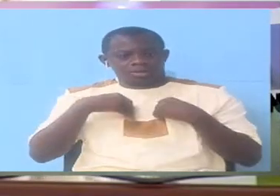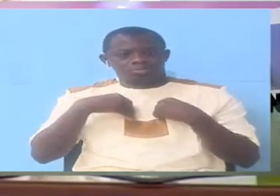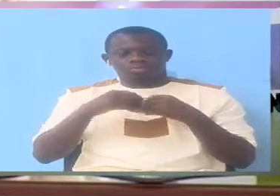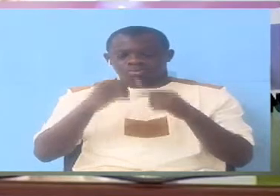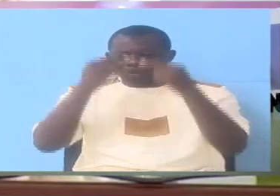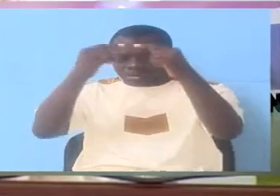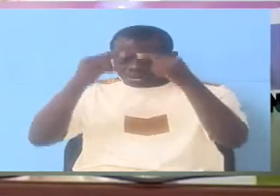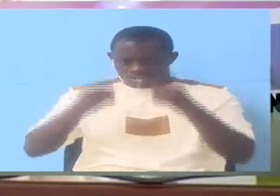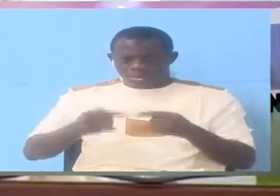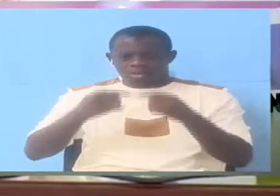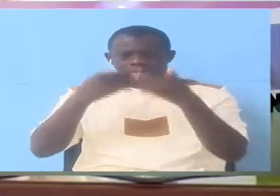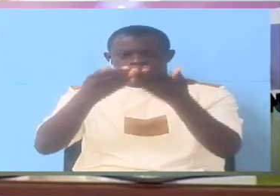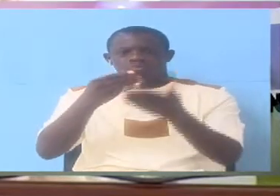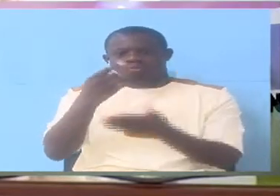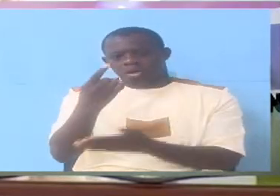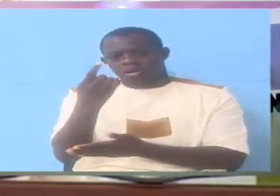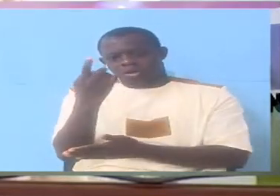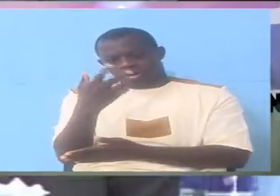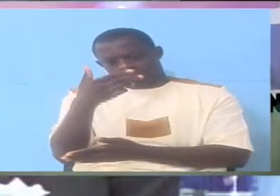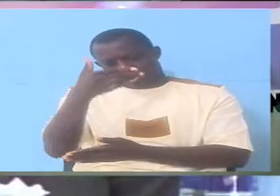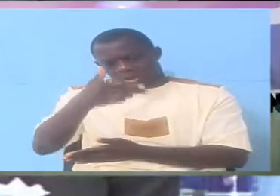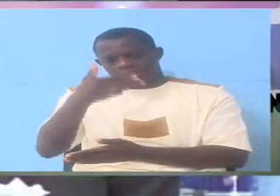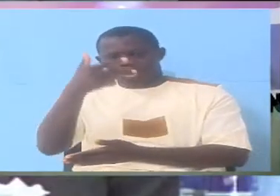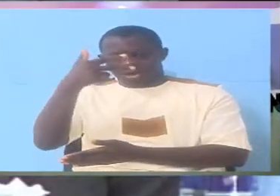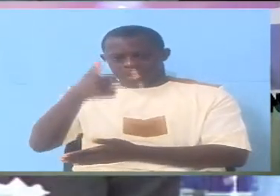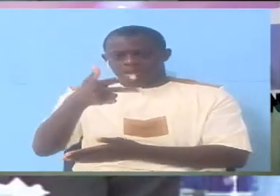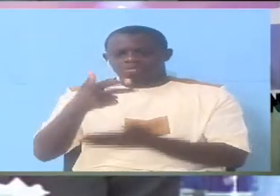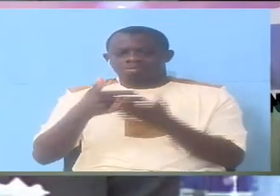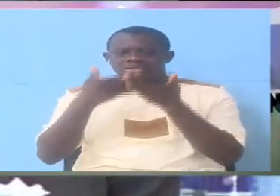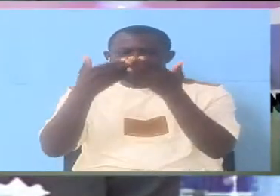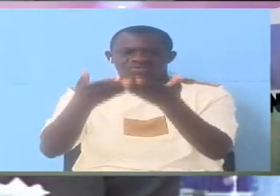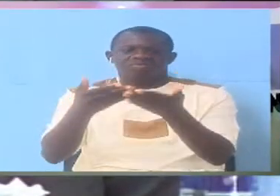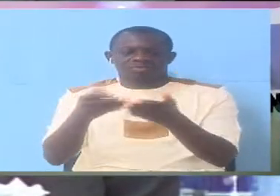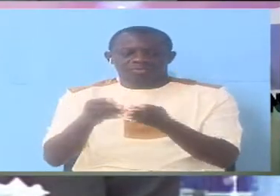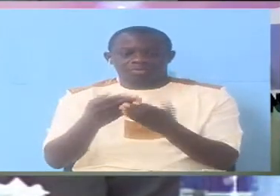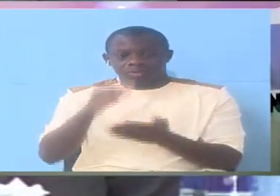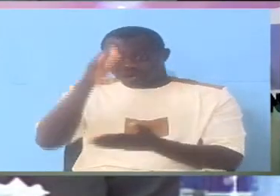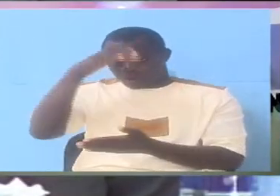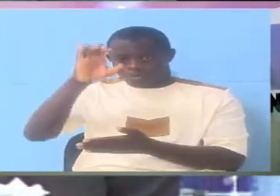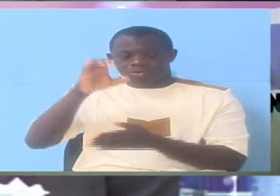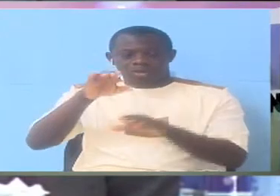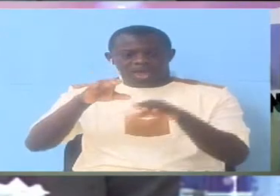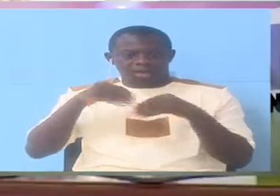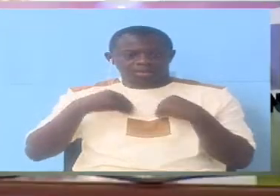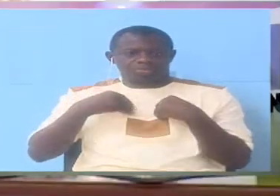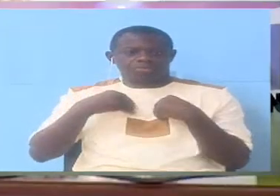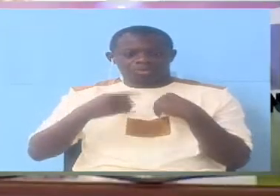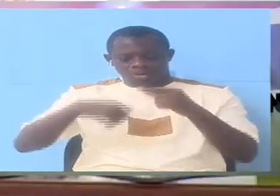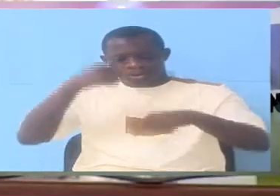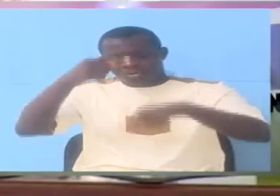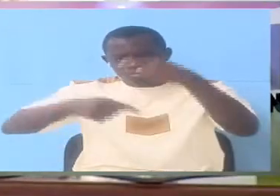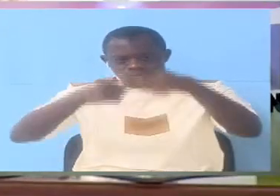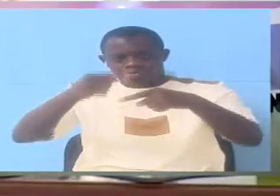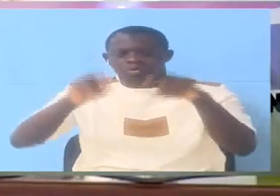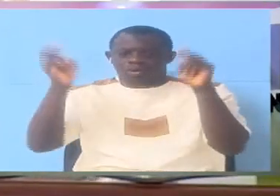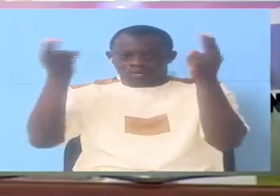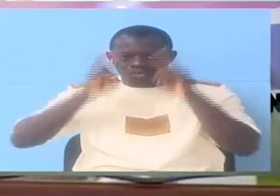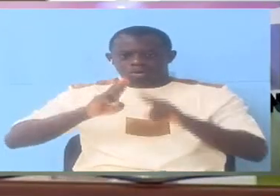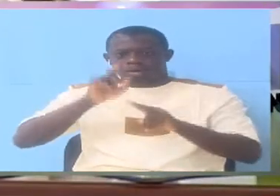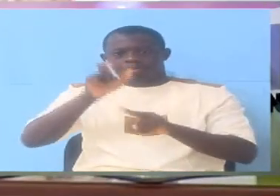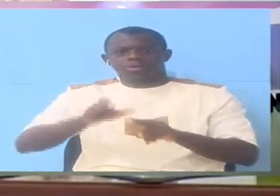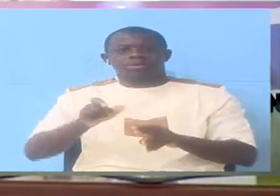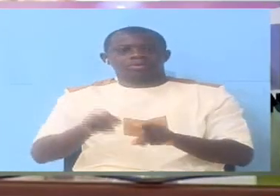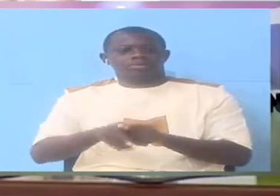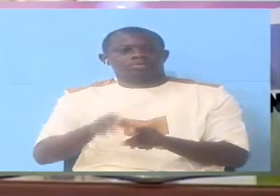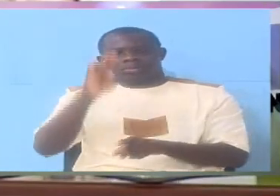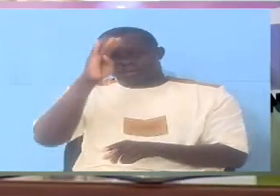be Exhibit 198. Fine. If the Commission agrees, you may please proceed, Council. Thank you very much, Mr. Chair. In